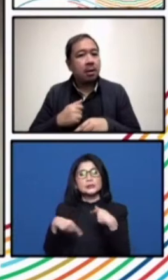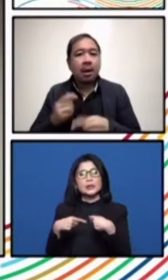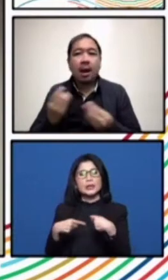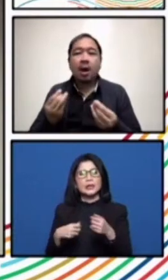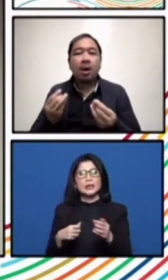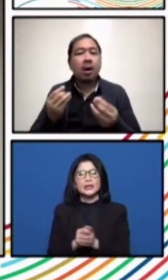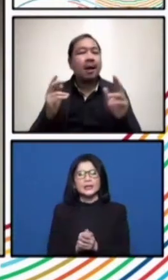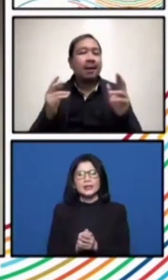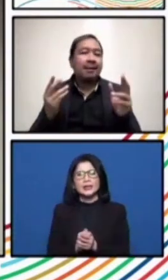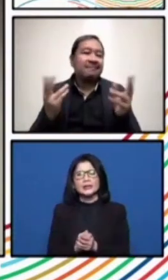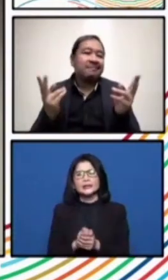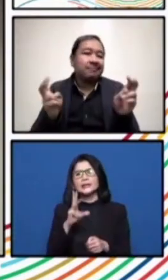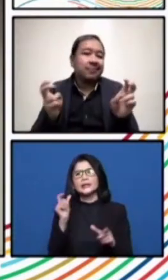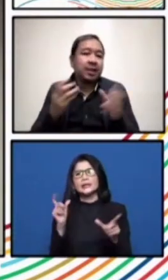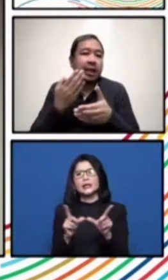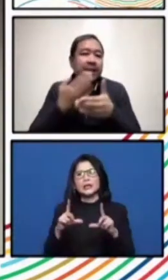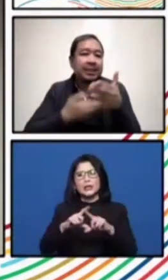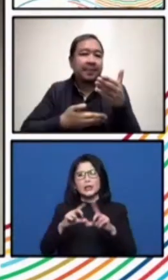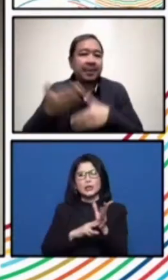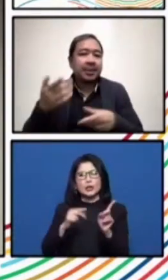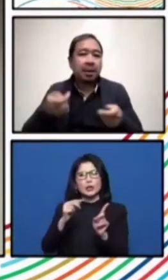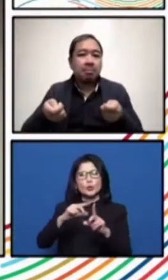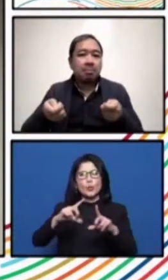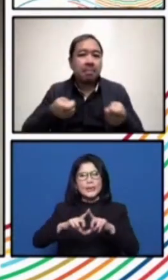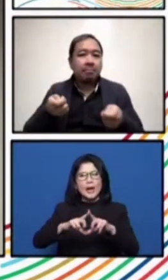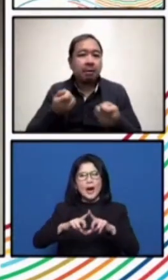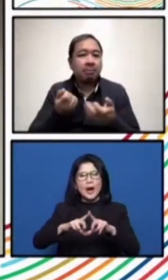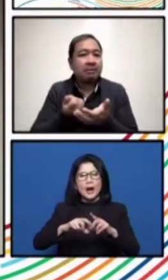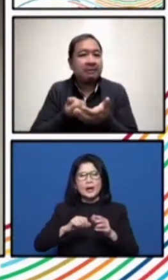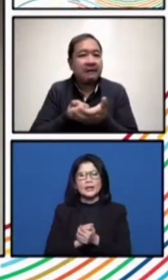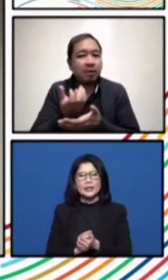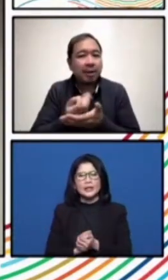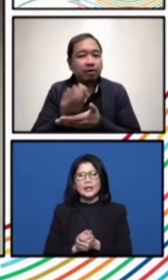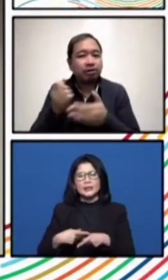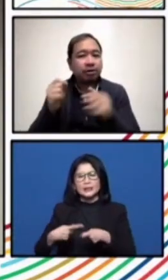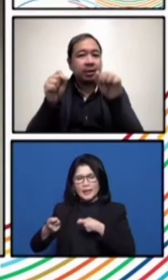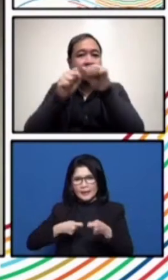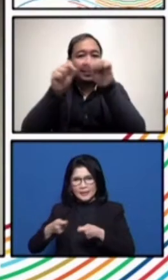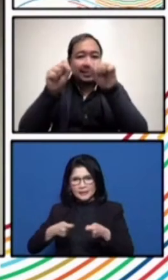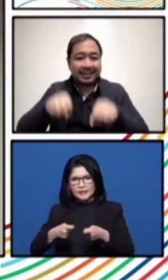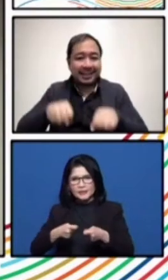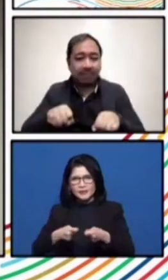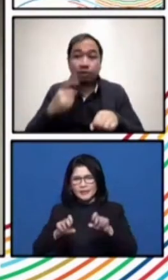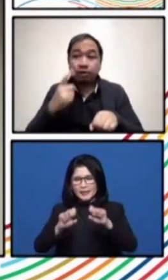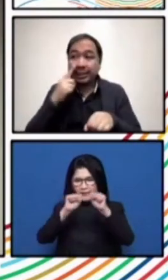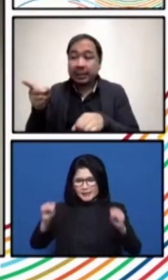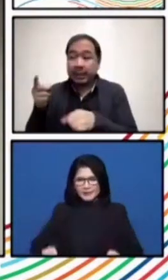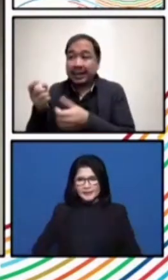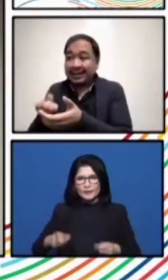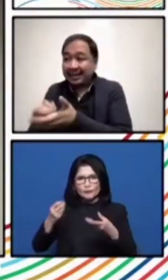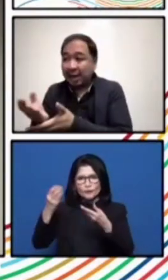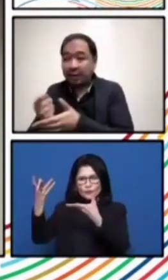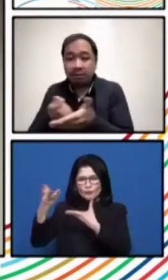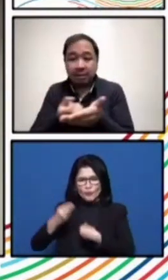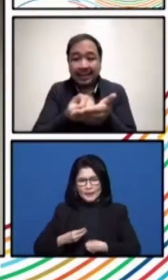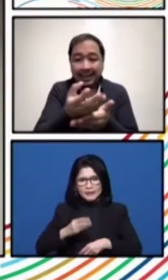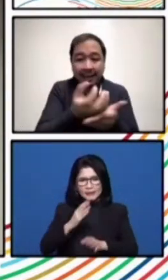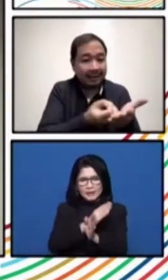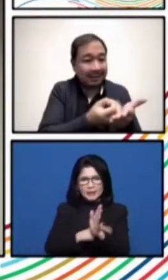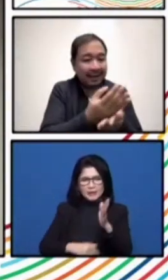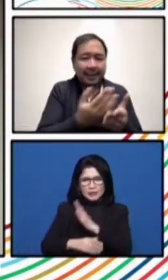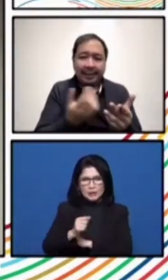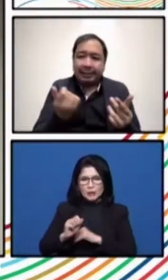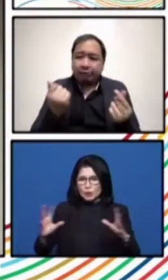information system where they're trying to connect all of those data sets into one management system